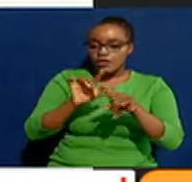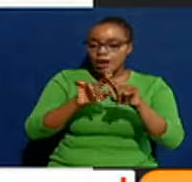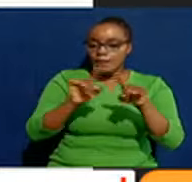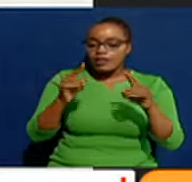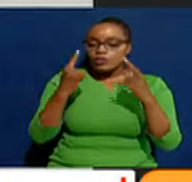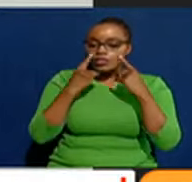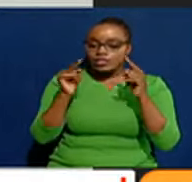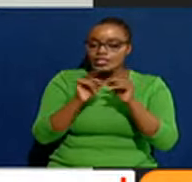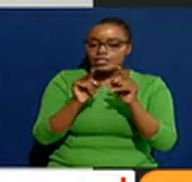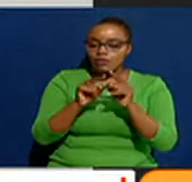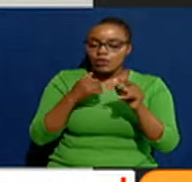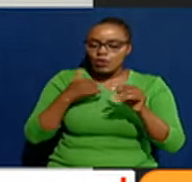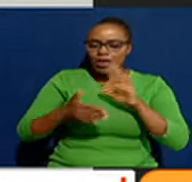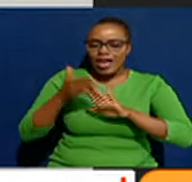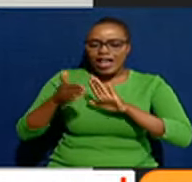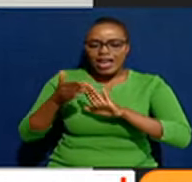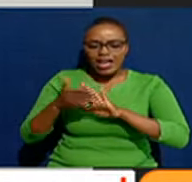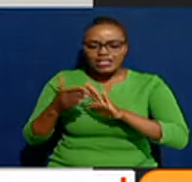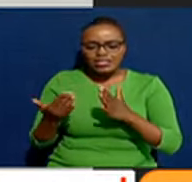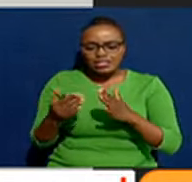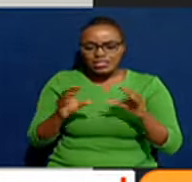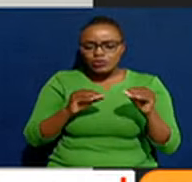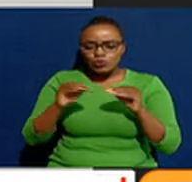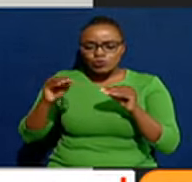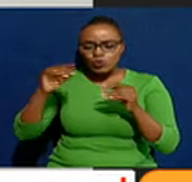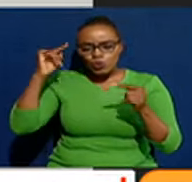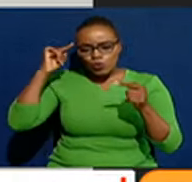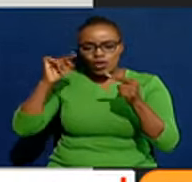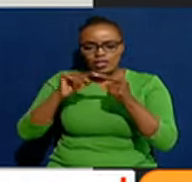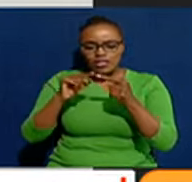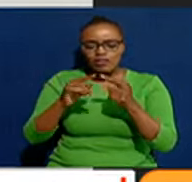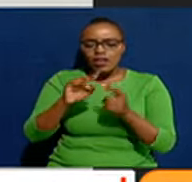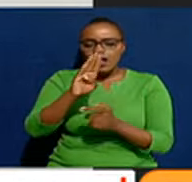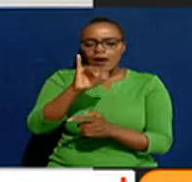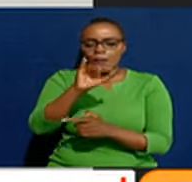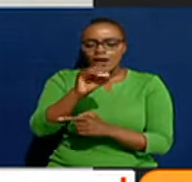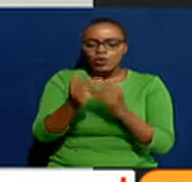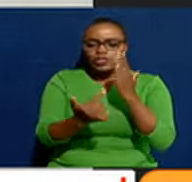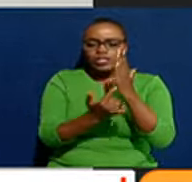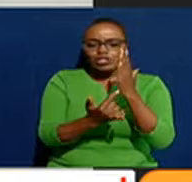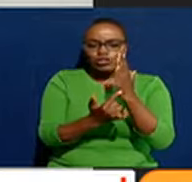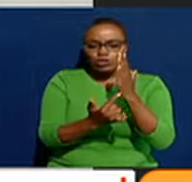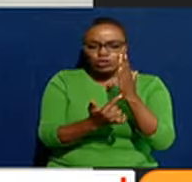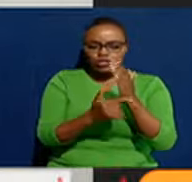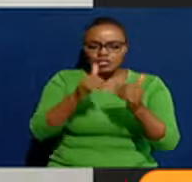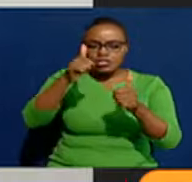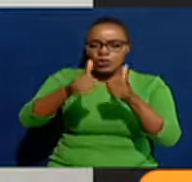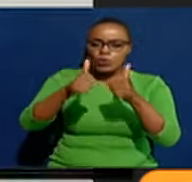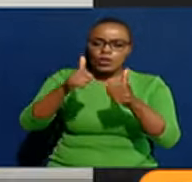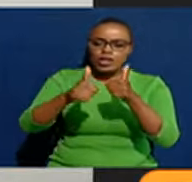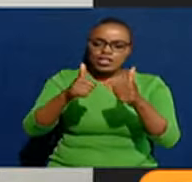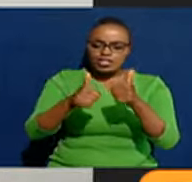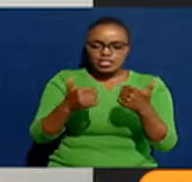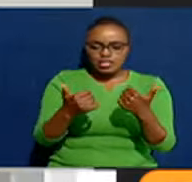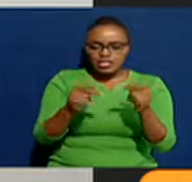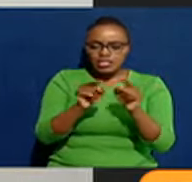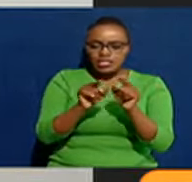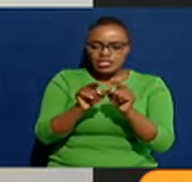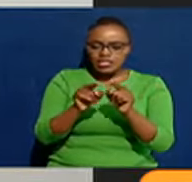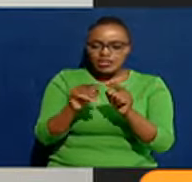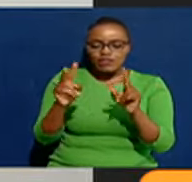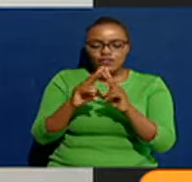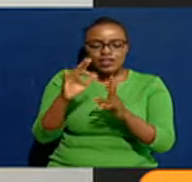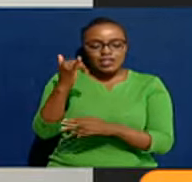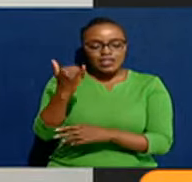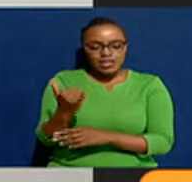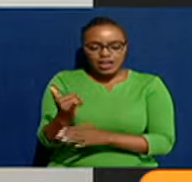to be rushing towards a biotechnology which is still young,